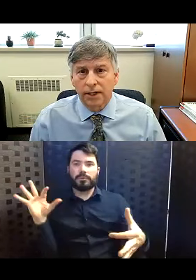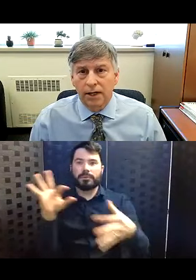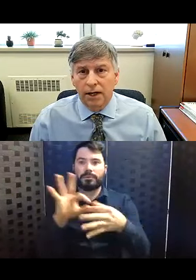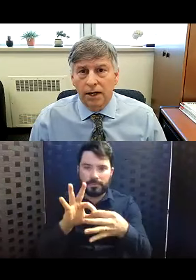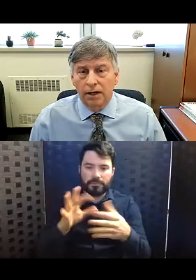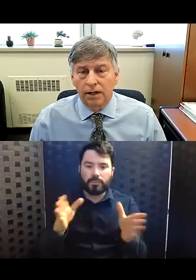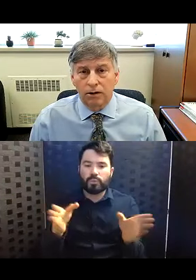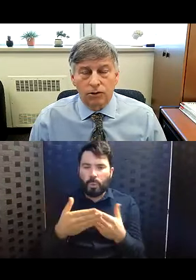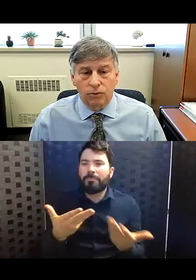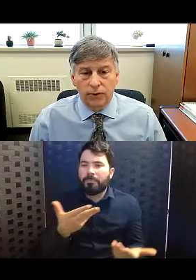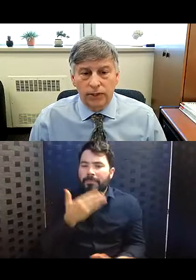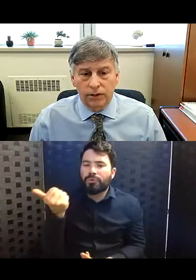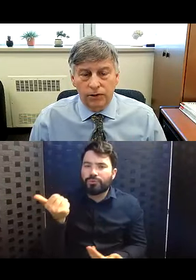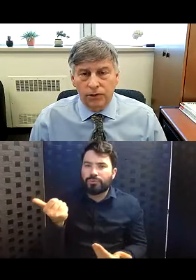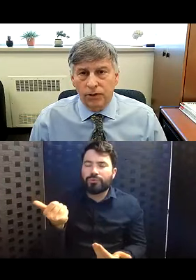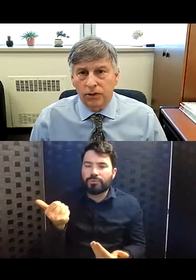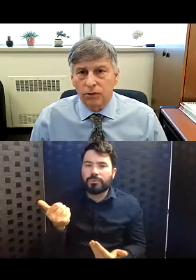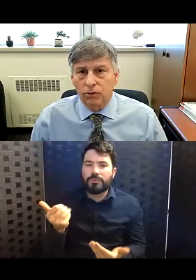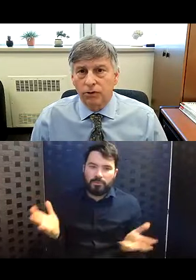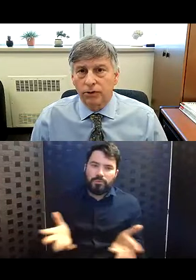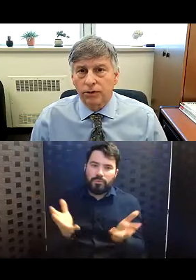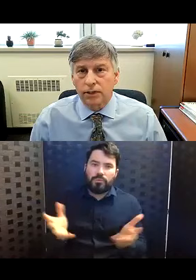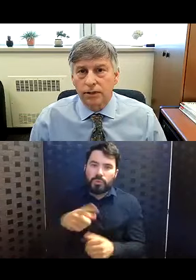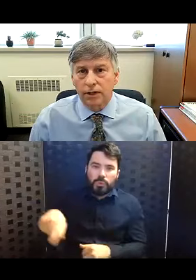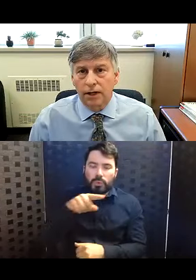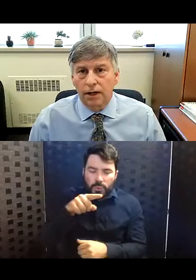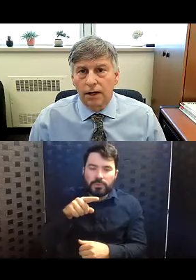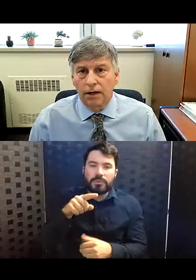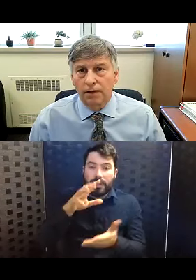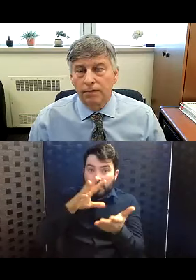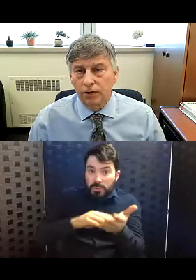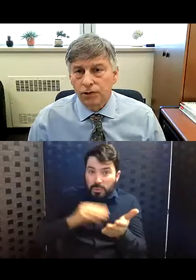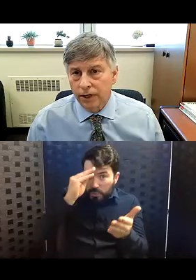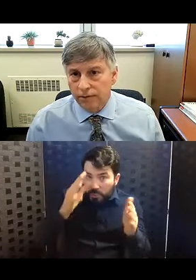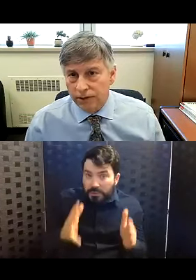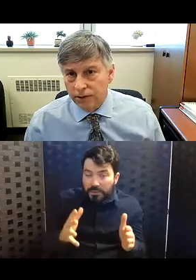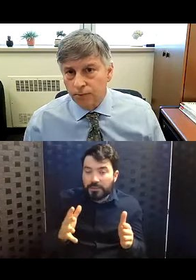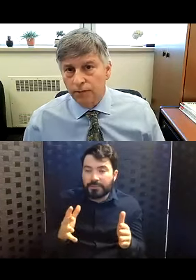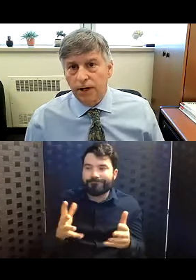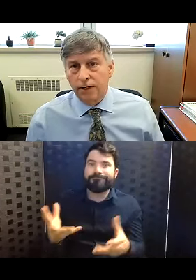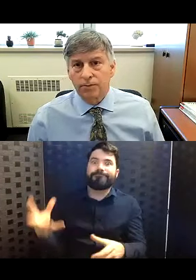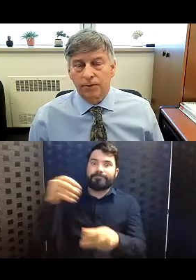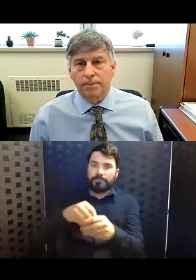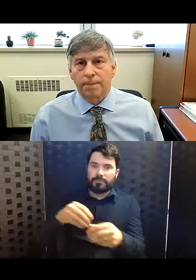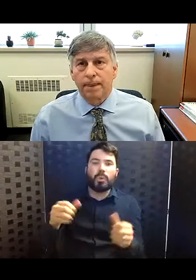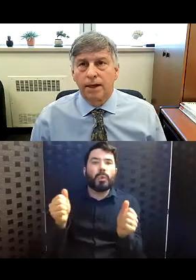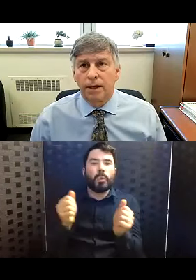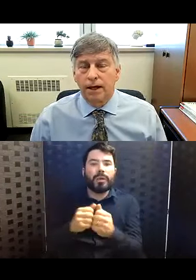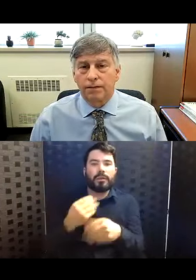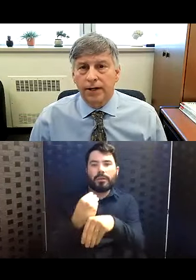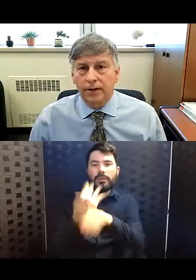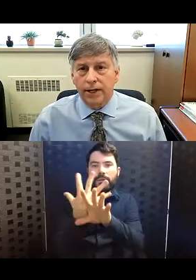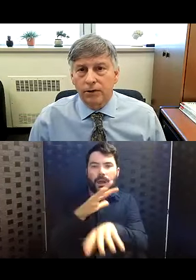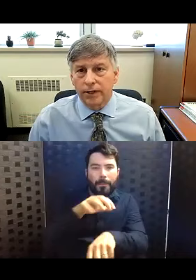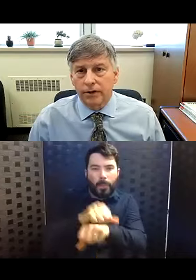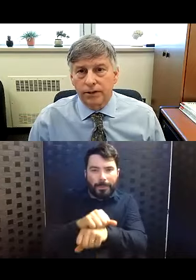done. And also, we encourage you to include learners in the virtual care visits whenever possible. And